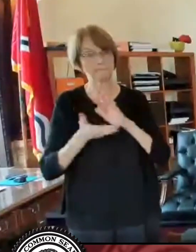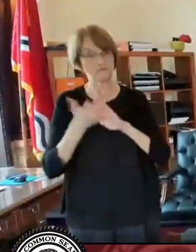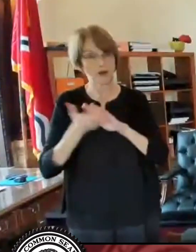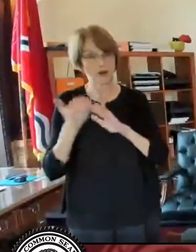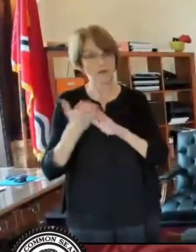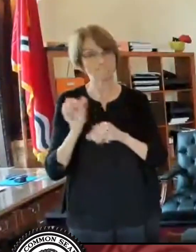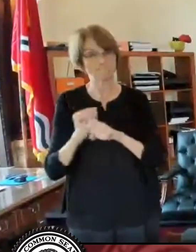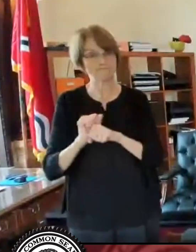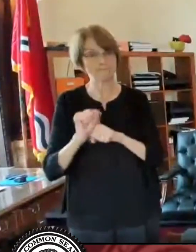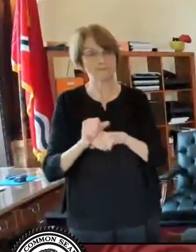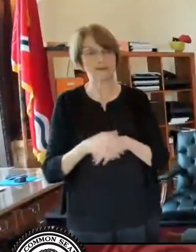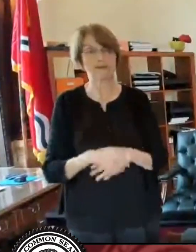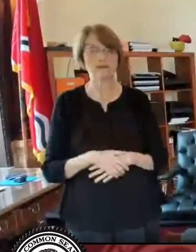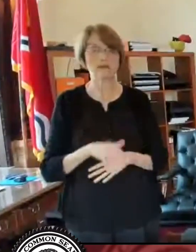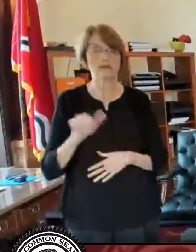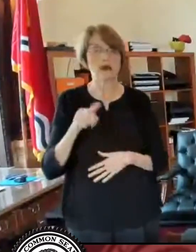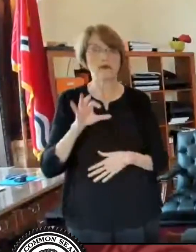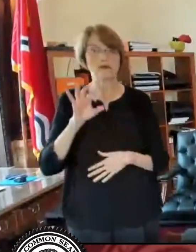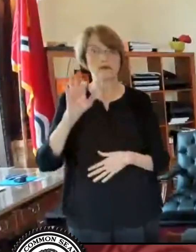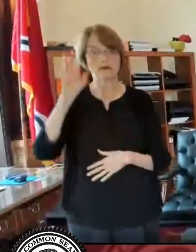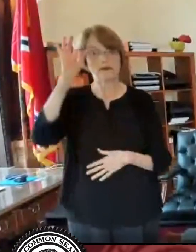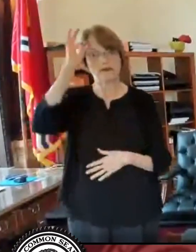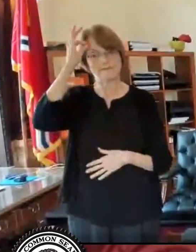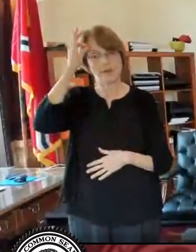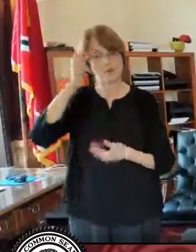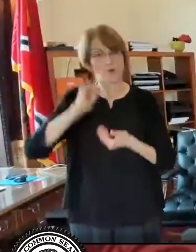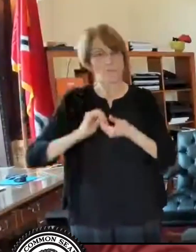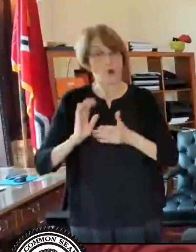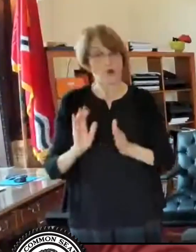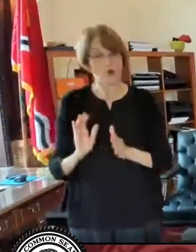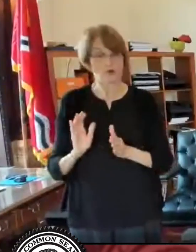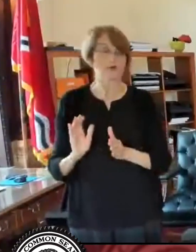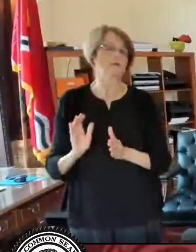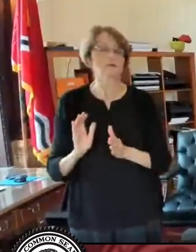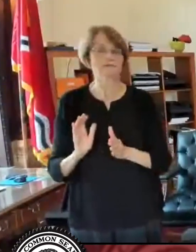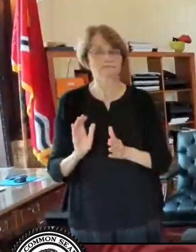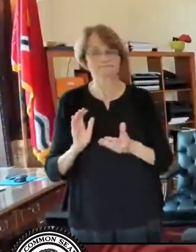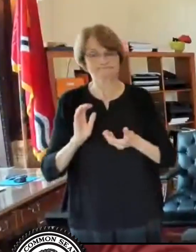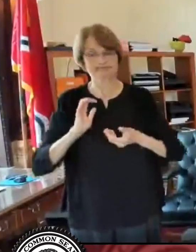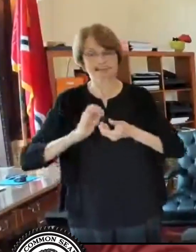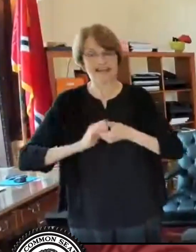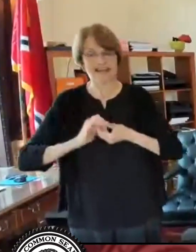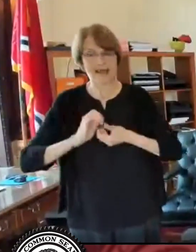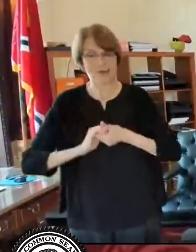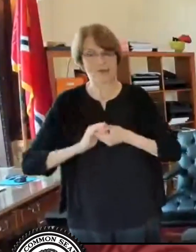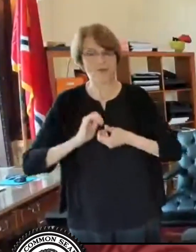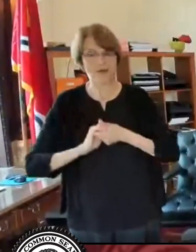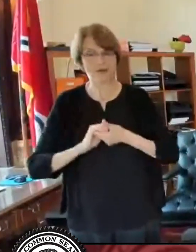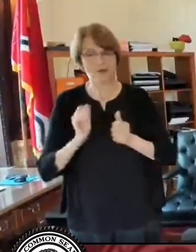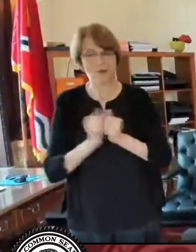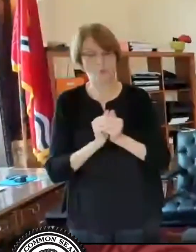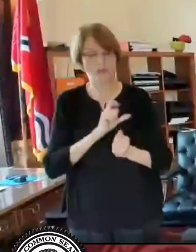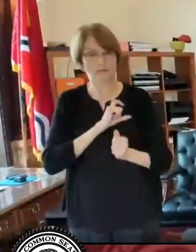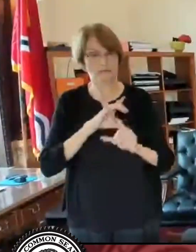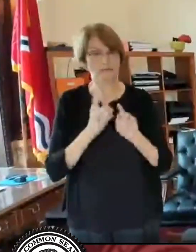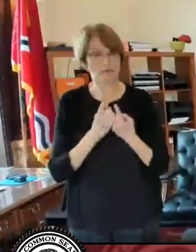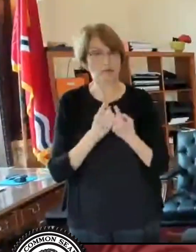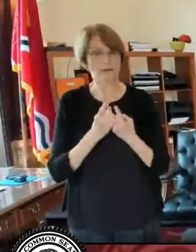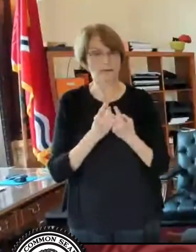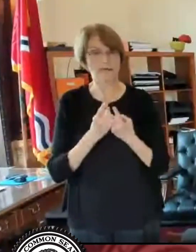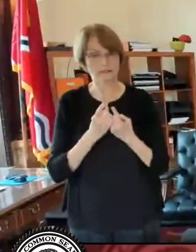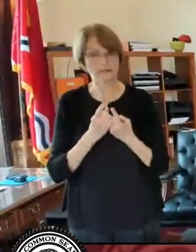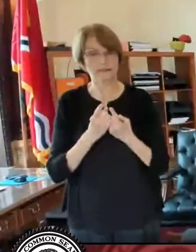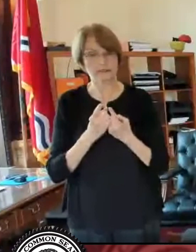The other is our federal partners who are working collaboratively and in conjunction with our police department